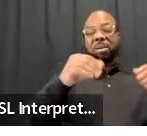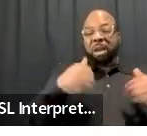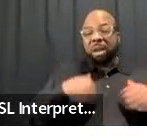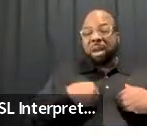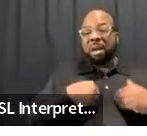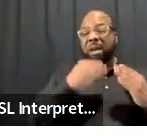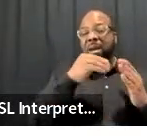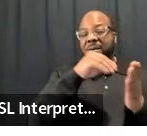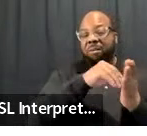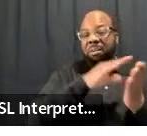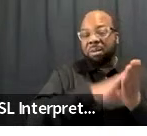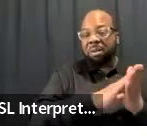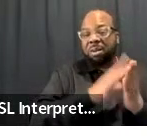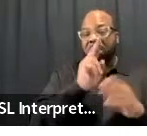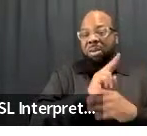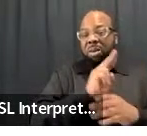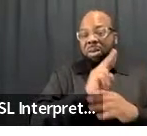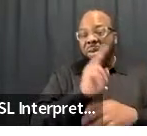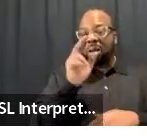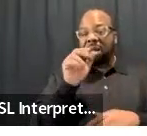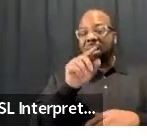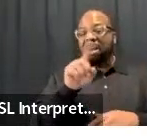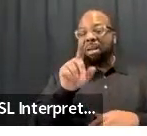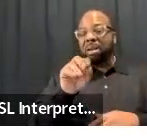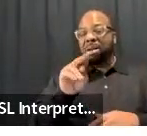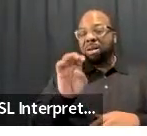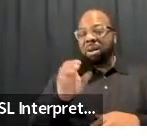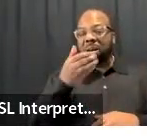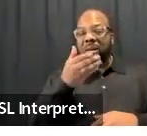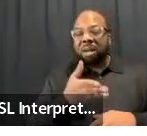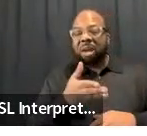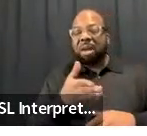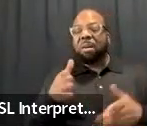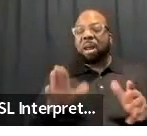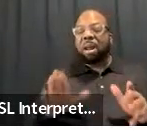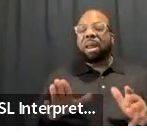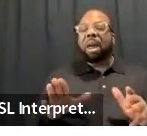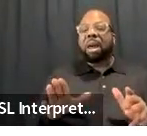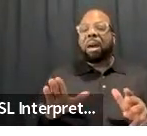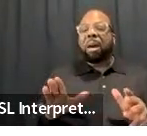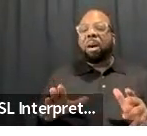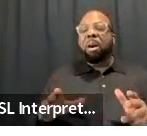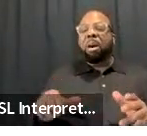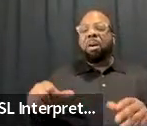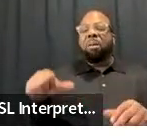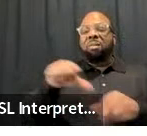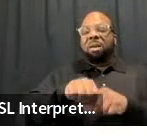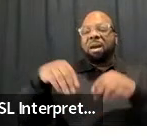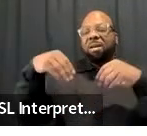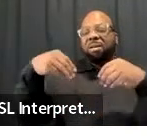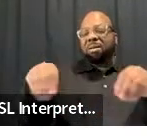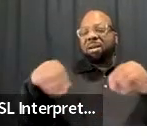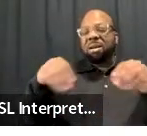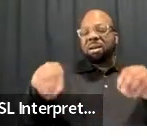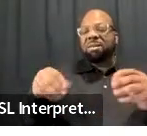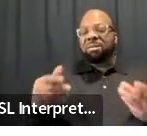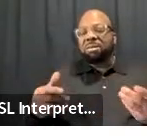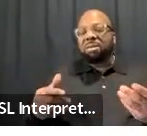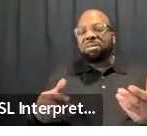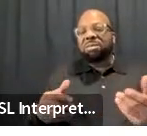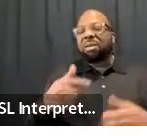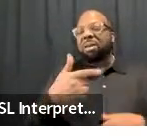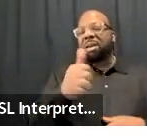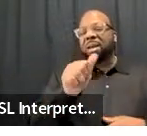which allows for facilities that provide motor fuels for vehicles. And that could be